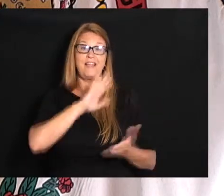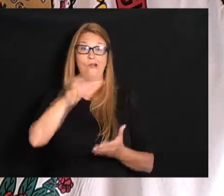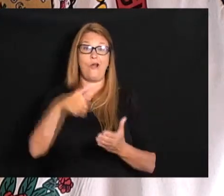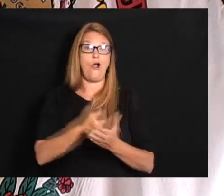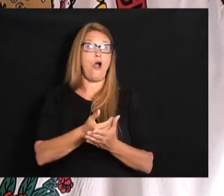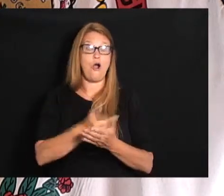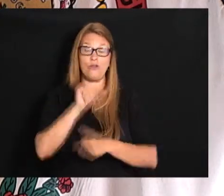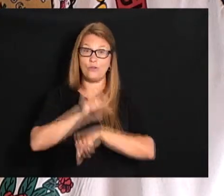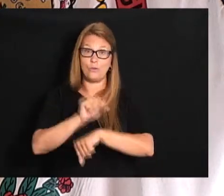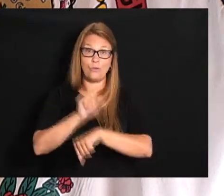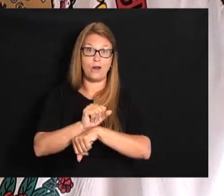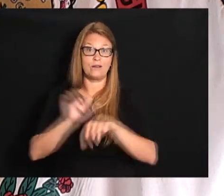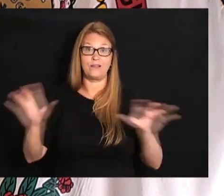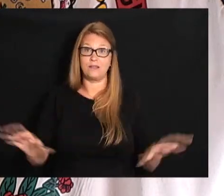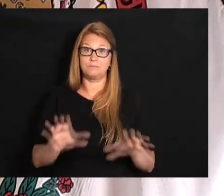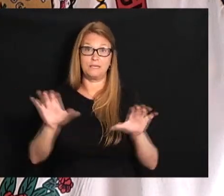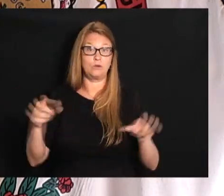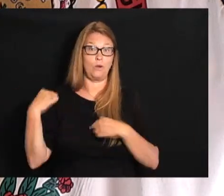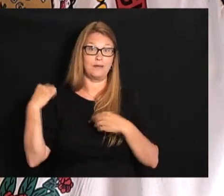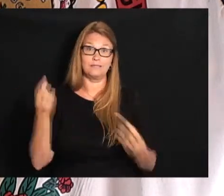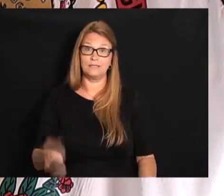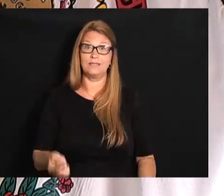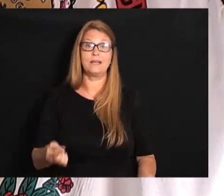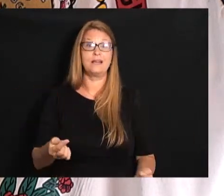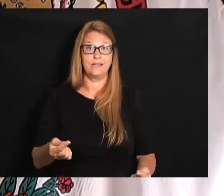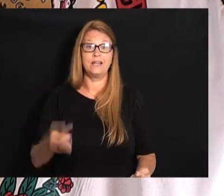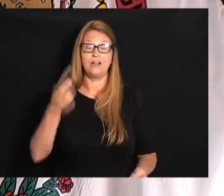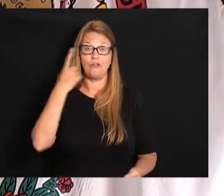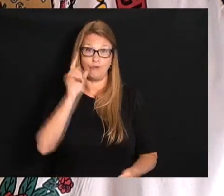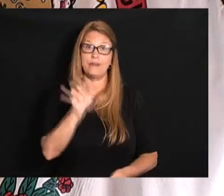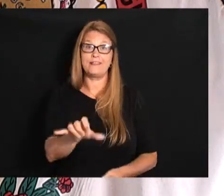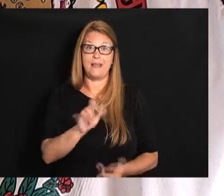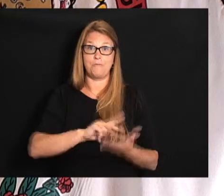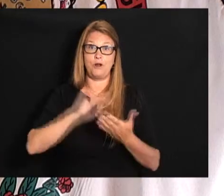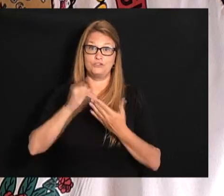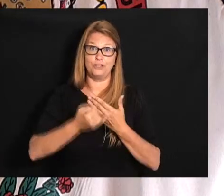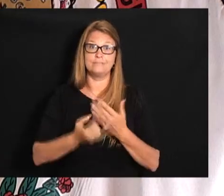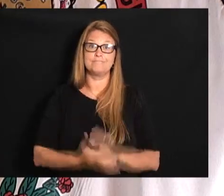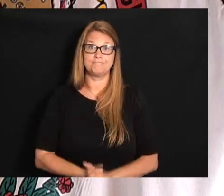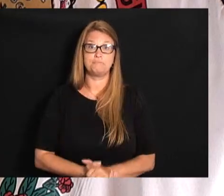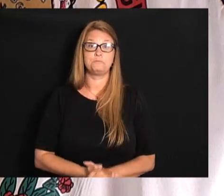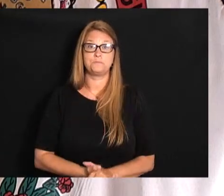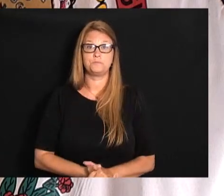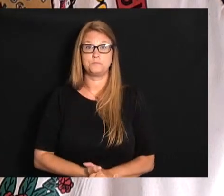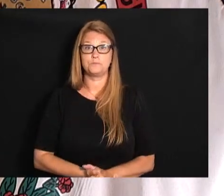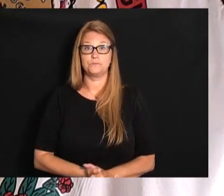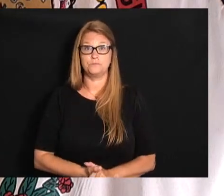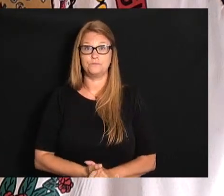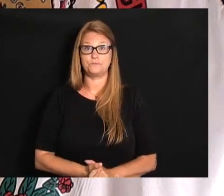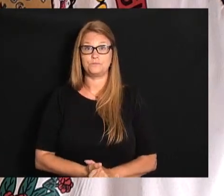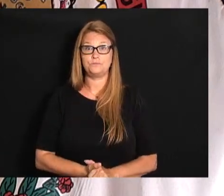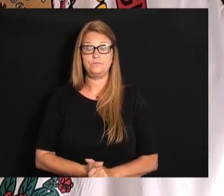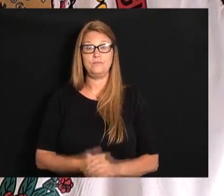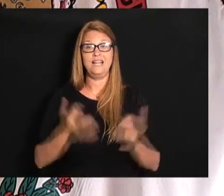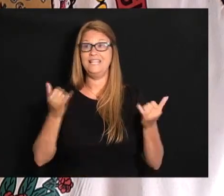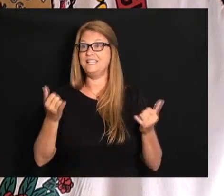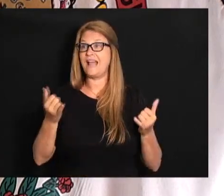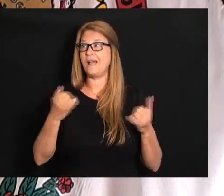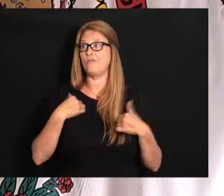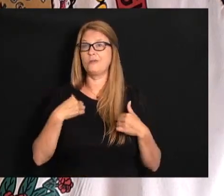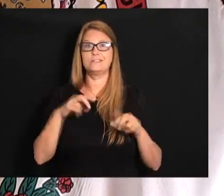work that's been done in every facet here. But with all of that, if we could just step back and just think about